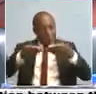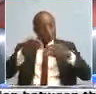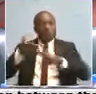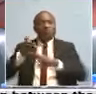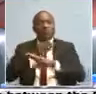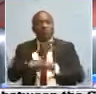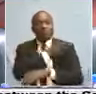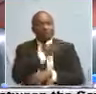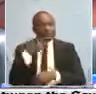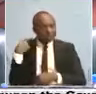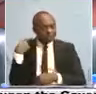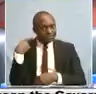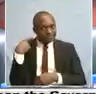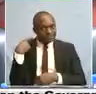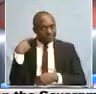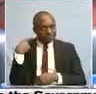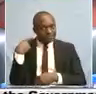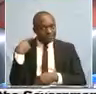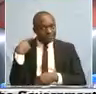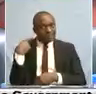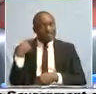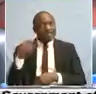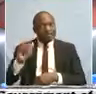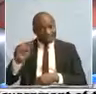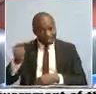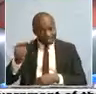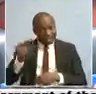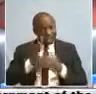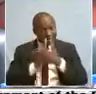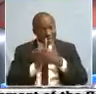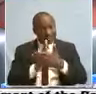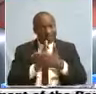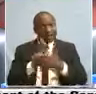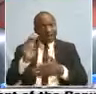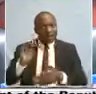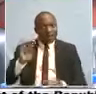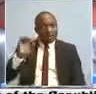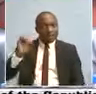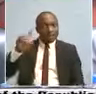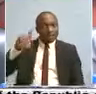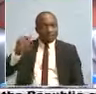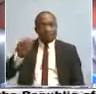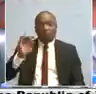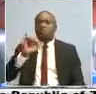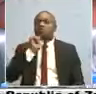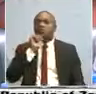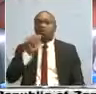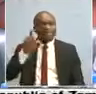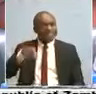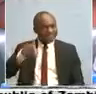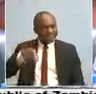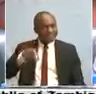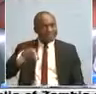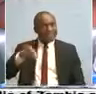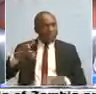this August House. The Attorney General's guidance was that the Mopani transaction did not need